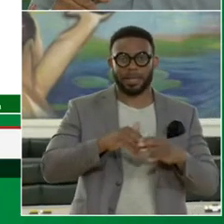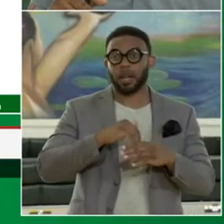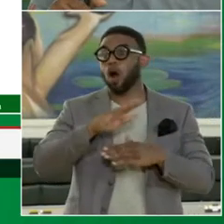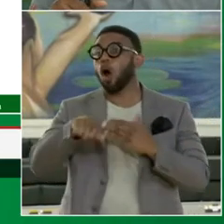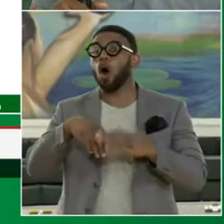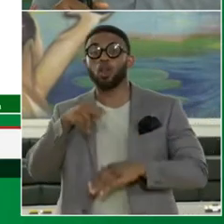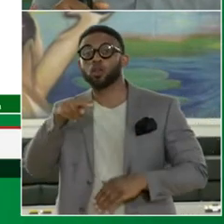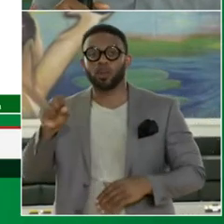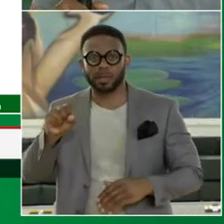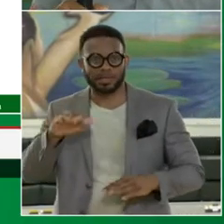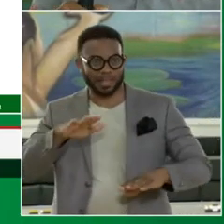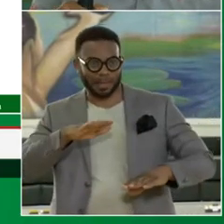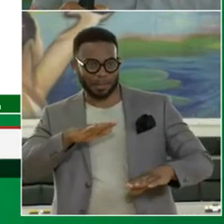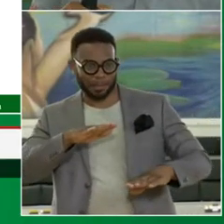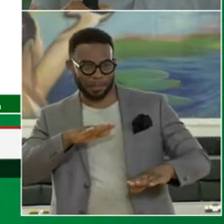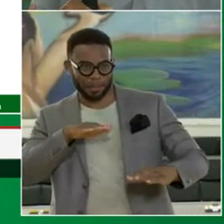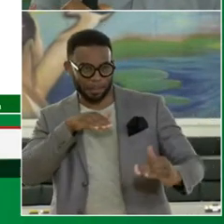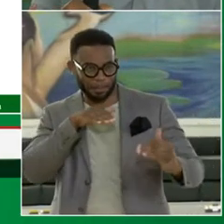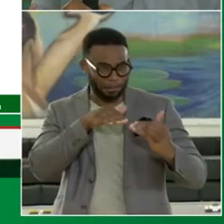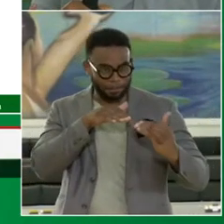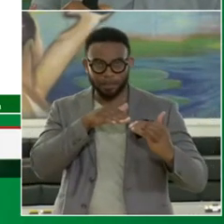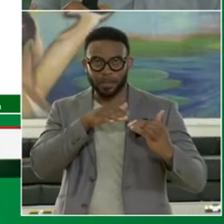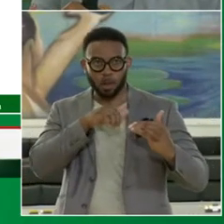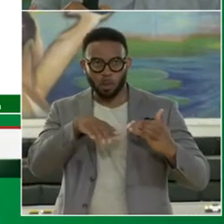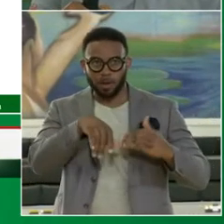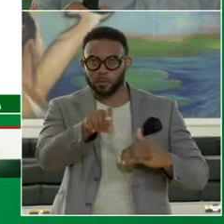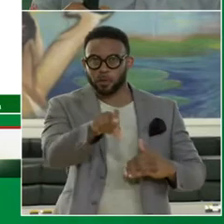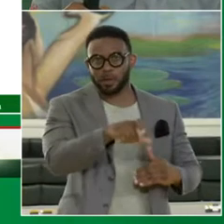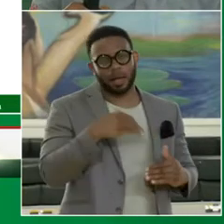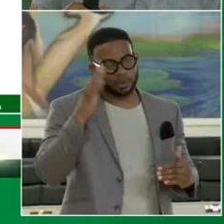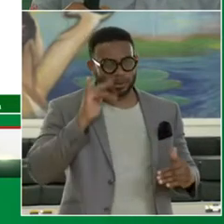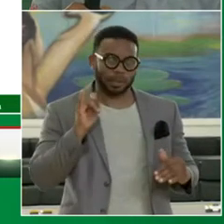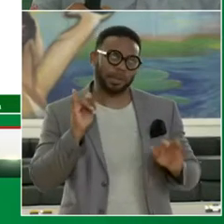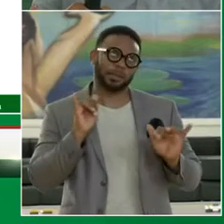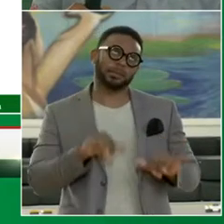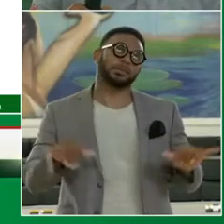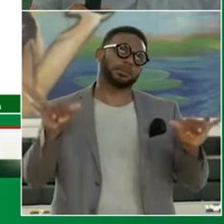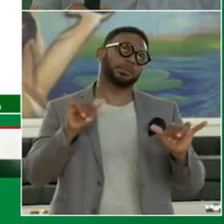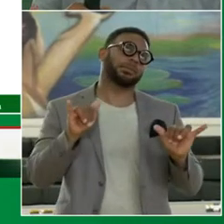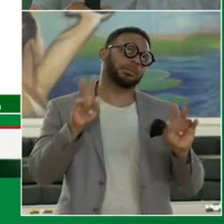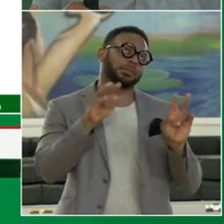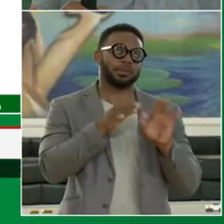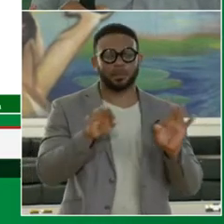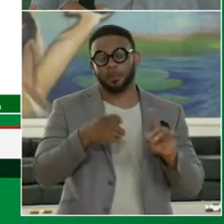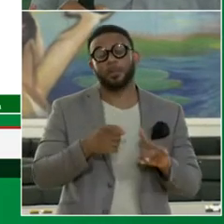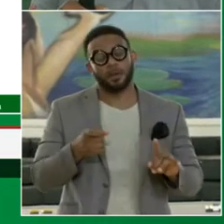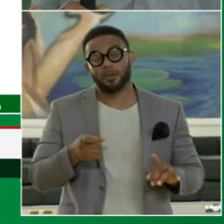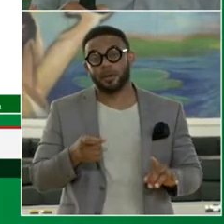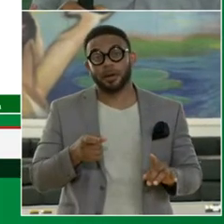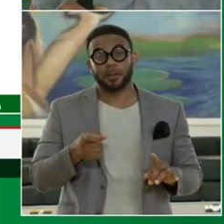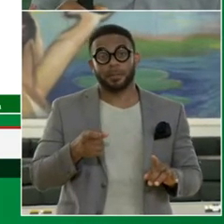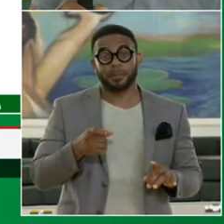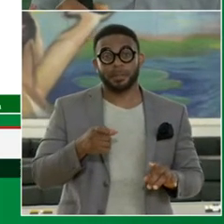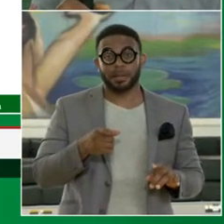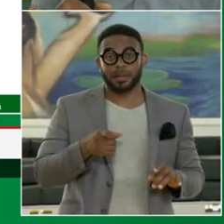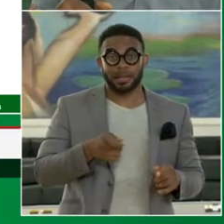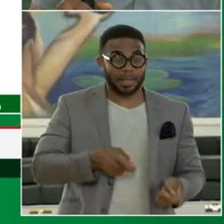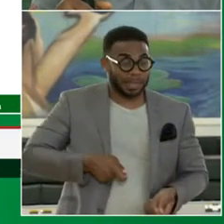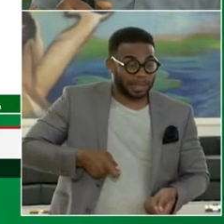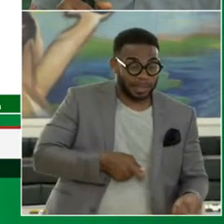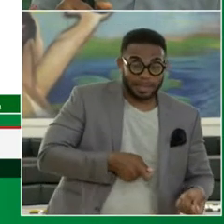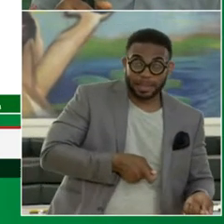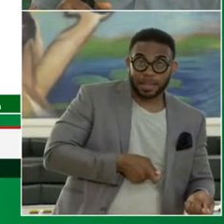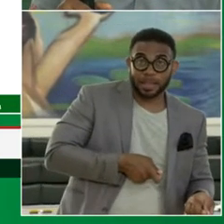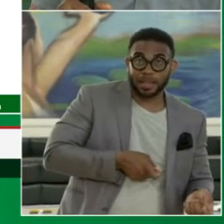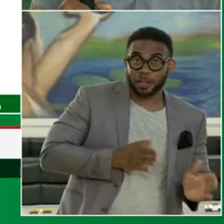it meets individuals where they are. And I know it sounds like a slogan and a tagline, but from the janitor to the security guard,